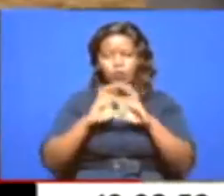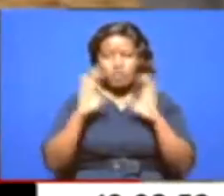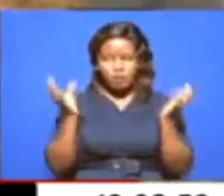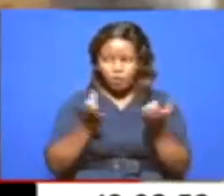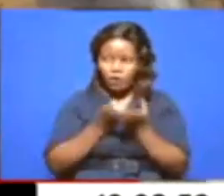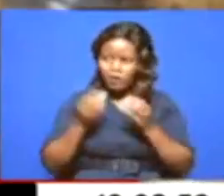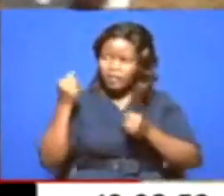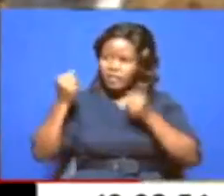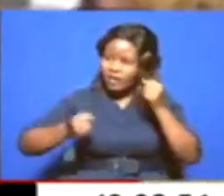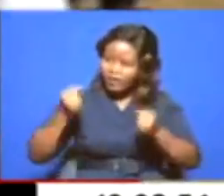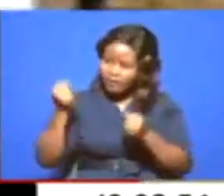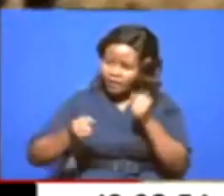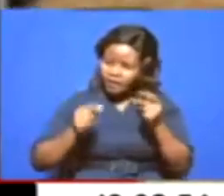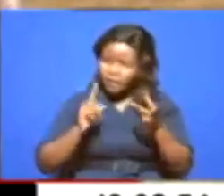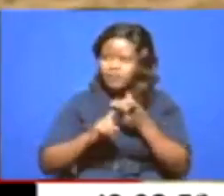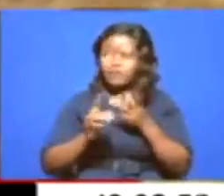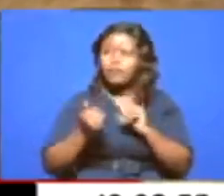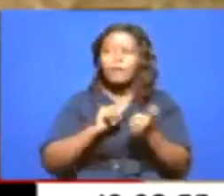Sports